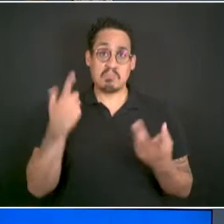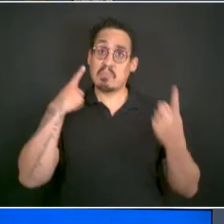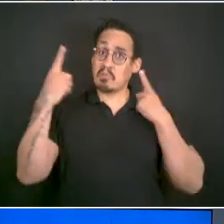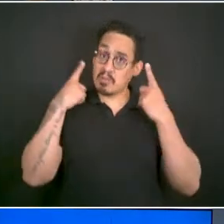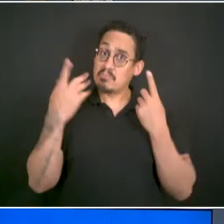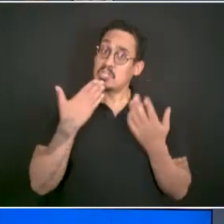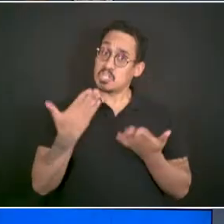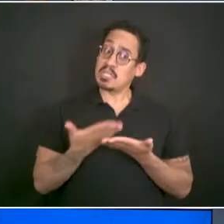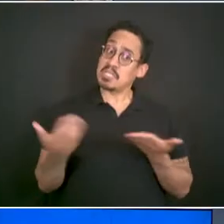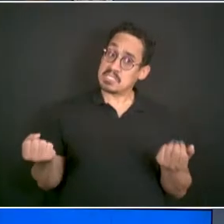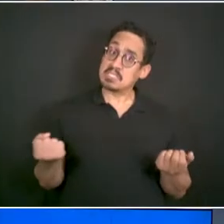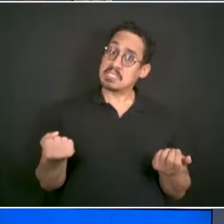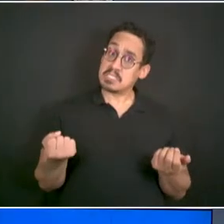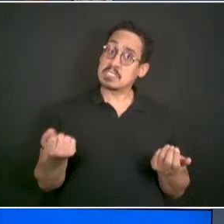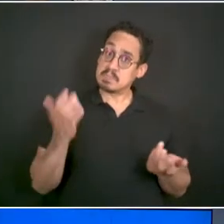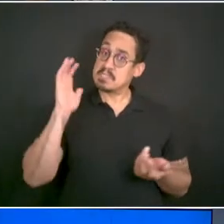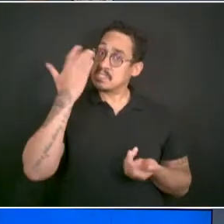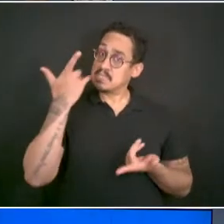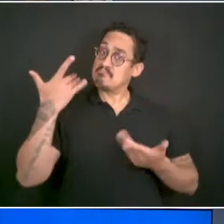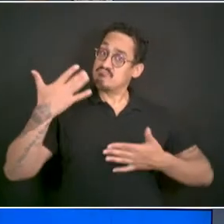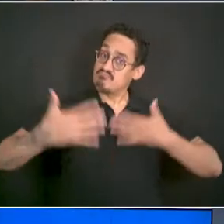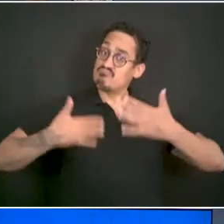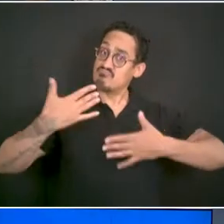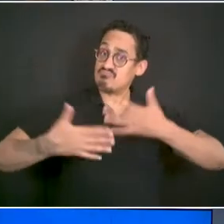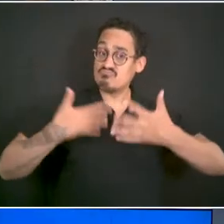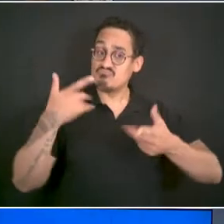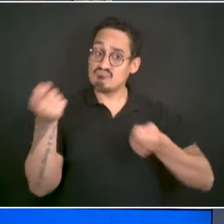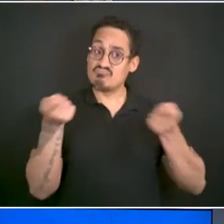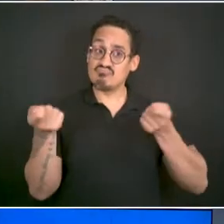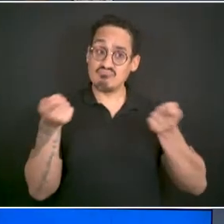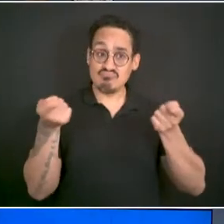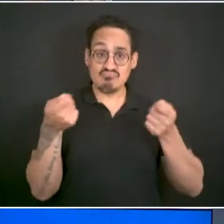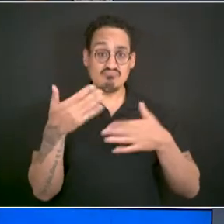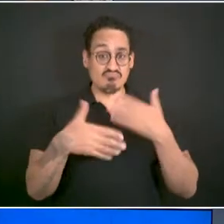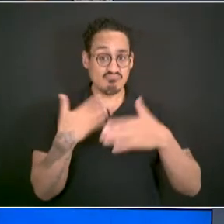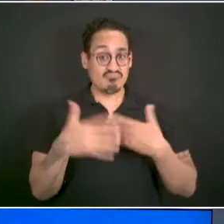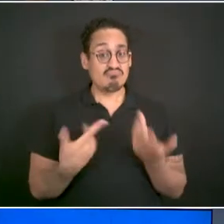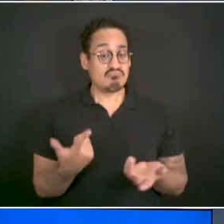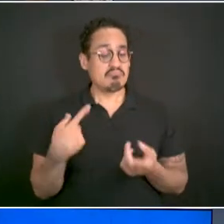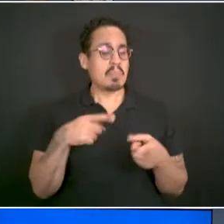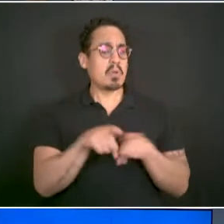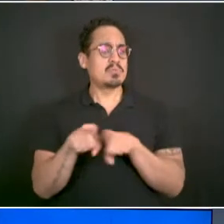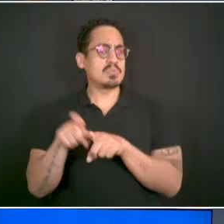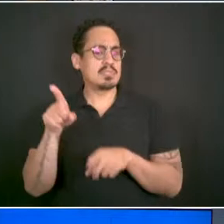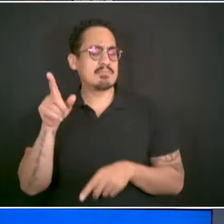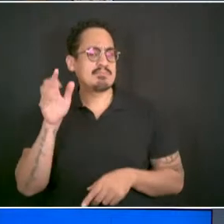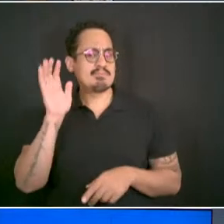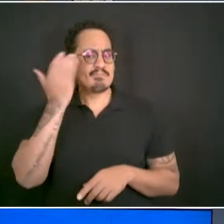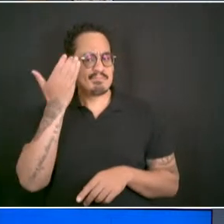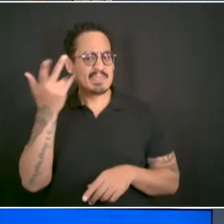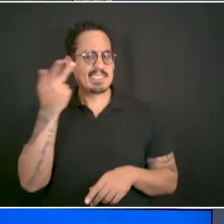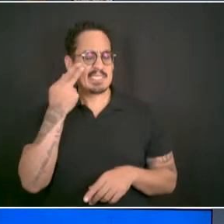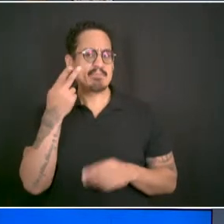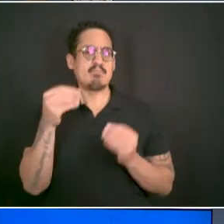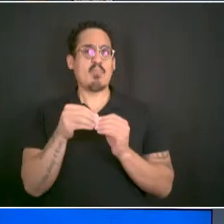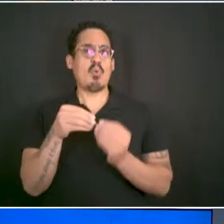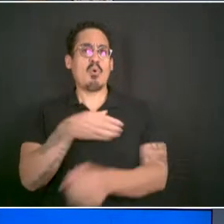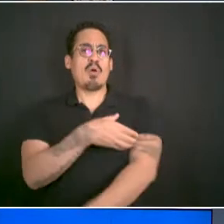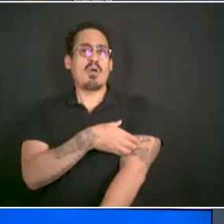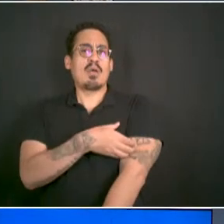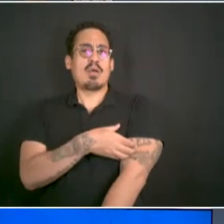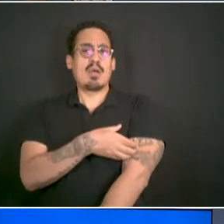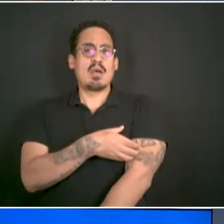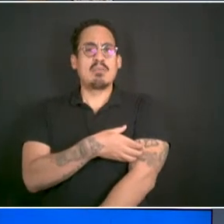like he's really moving things along. But I also hear that he seems more empowered than the